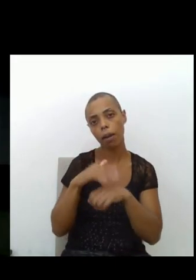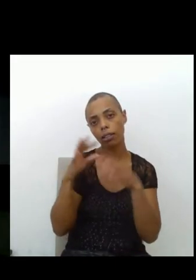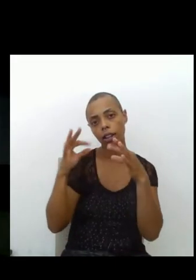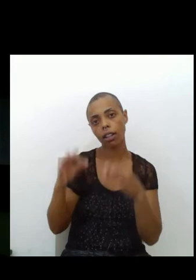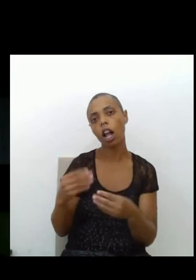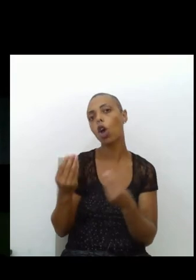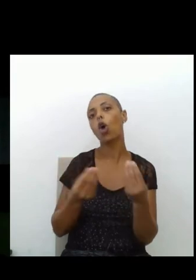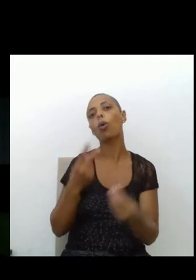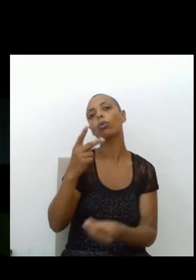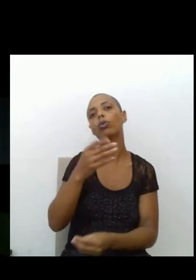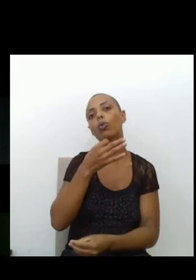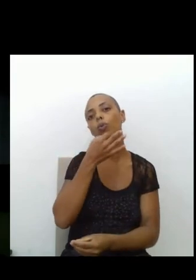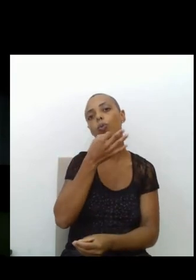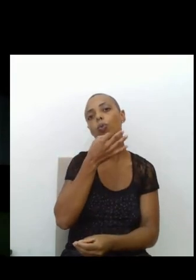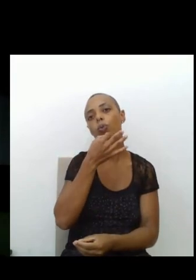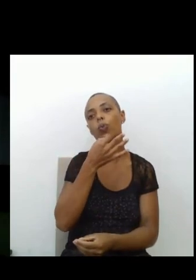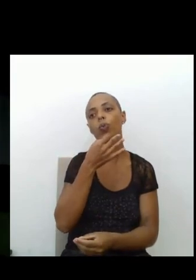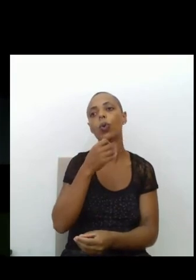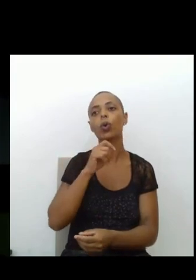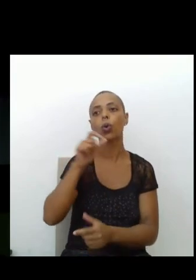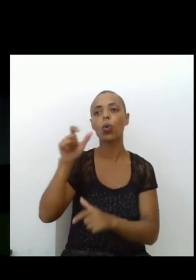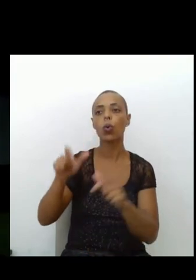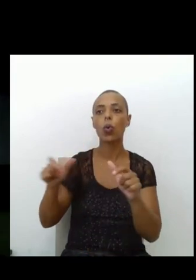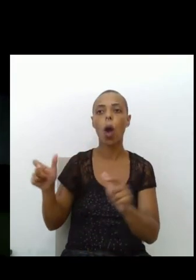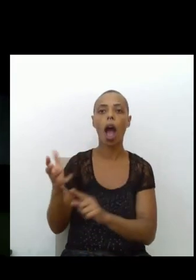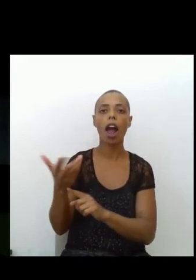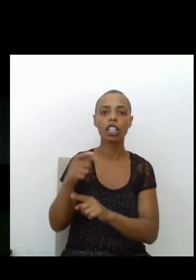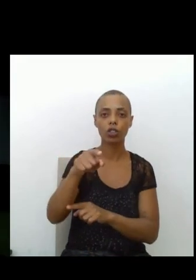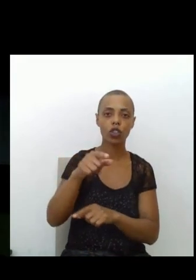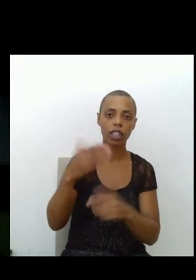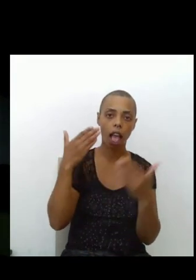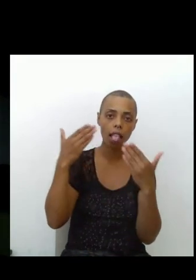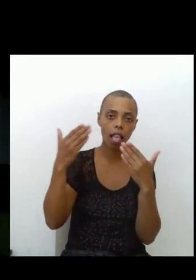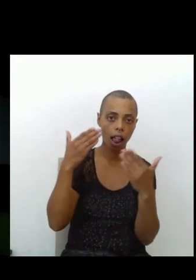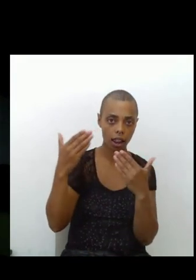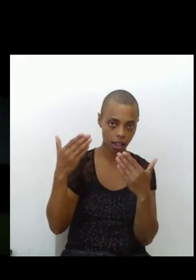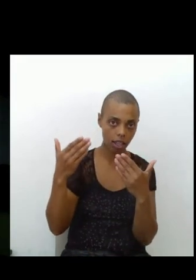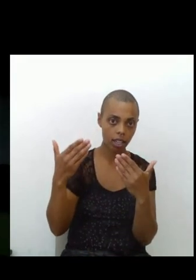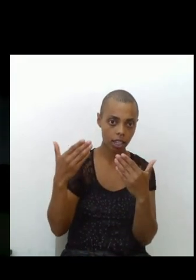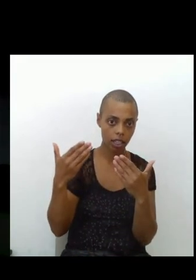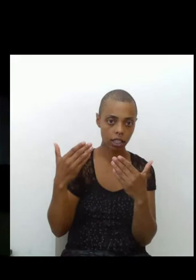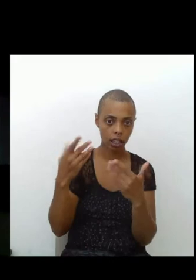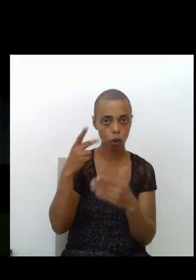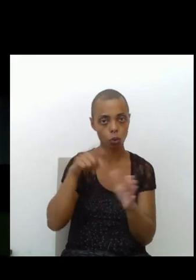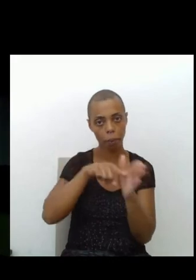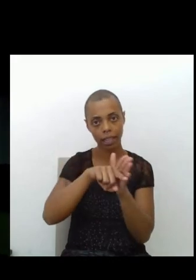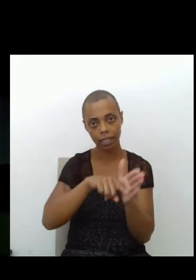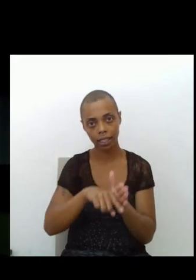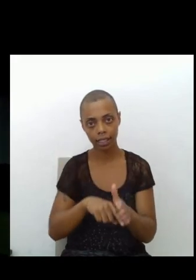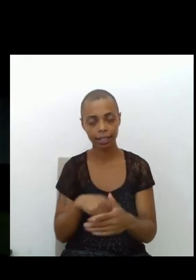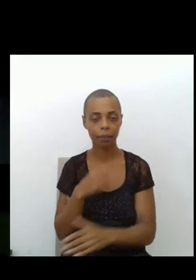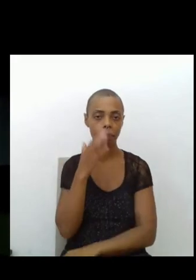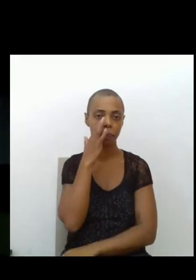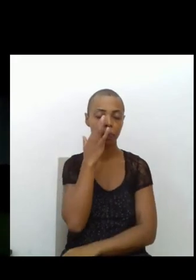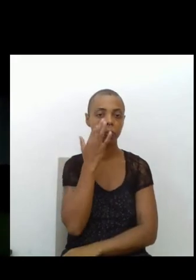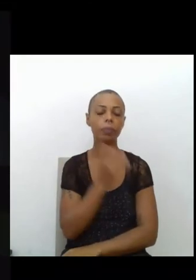binarism how do you see that in the artists that you analyze and that you study in your research